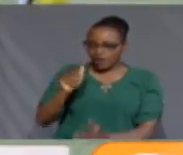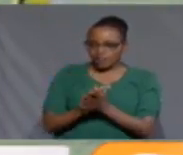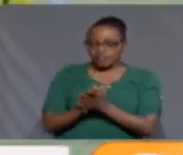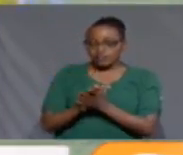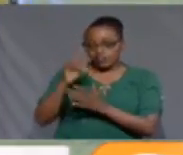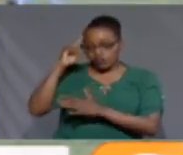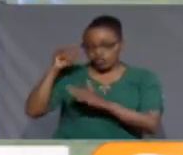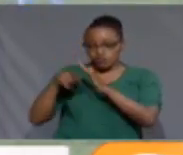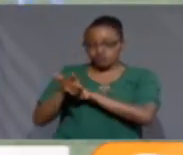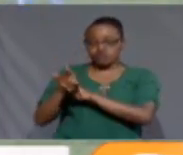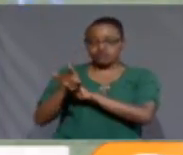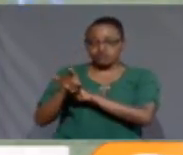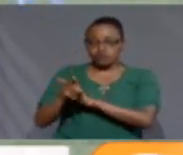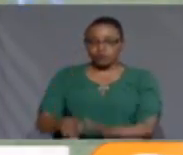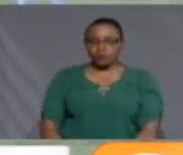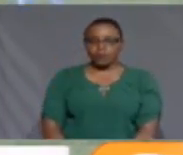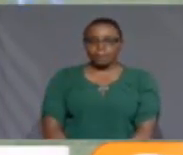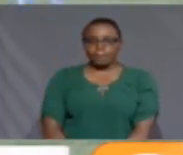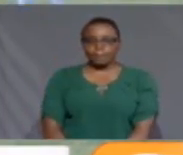goal.